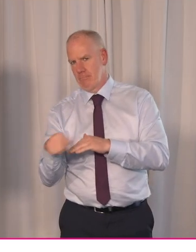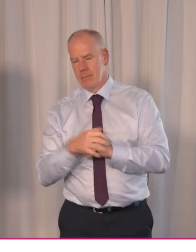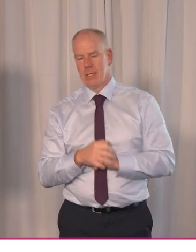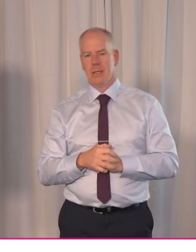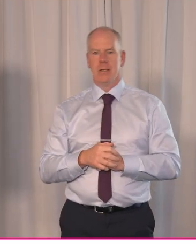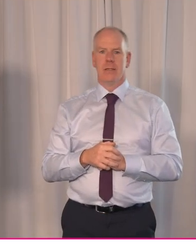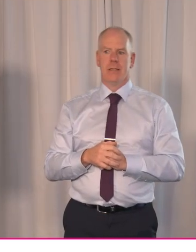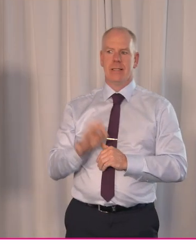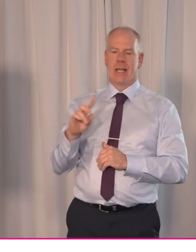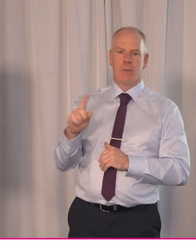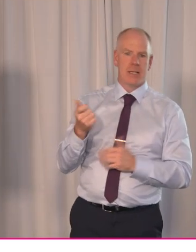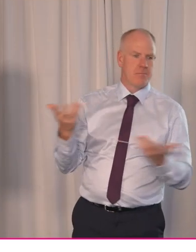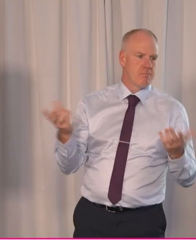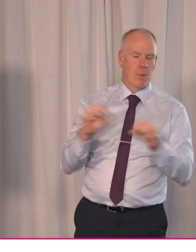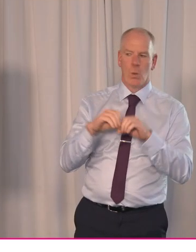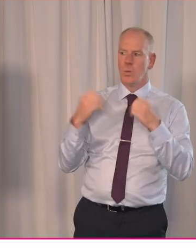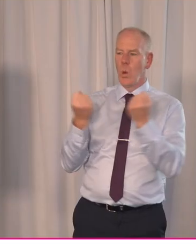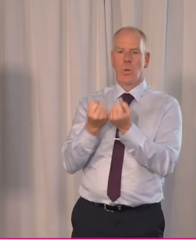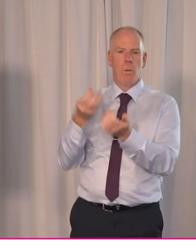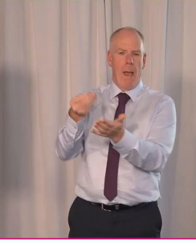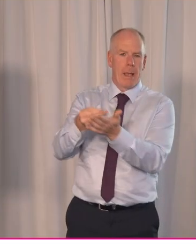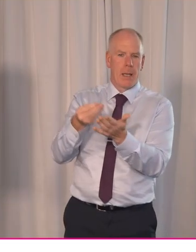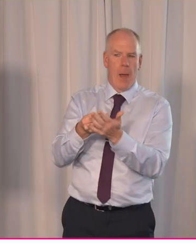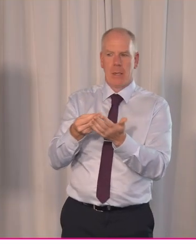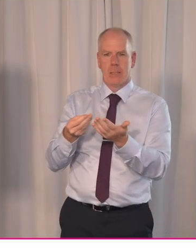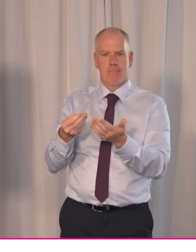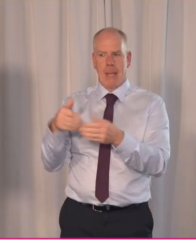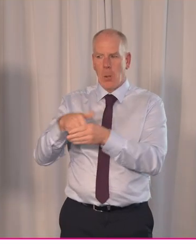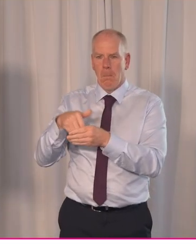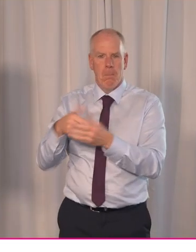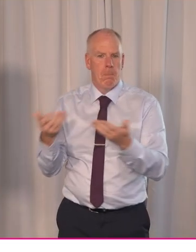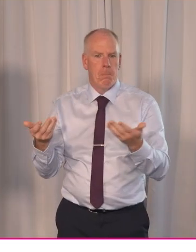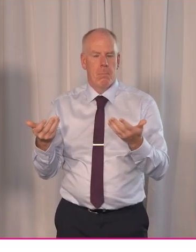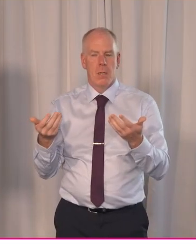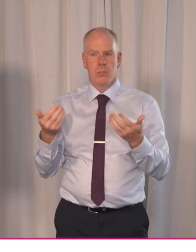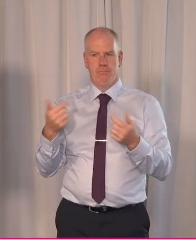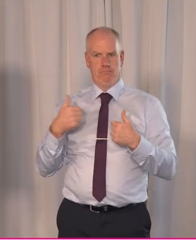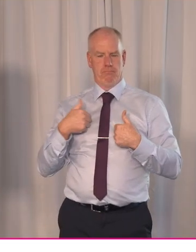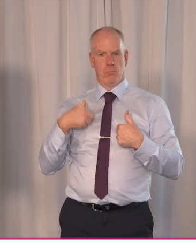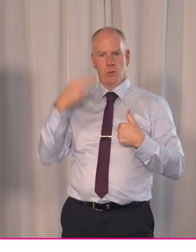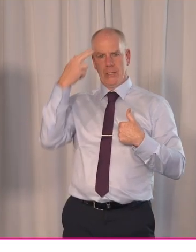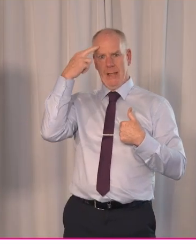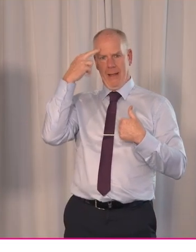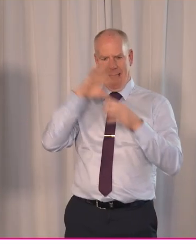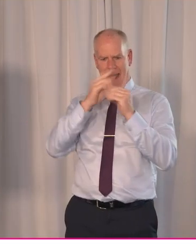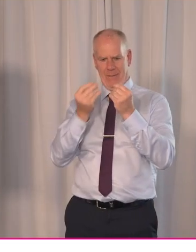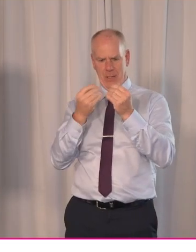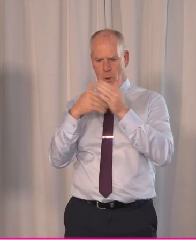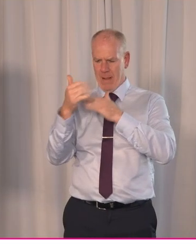sexuality or socioeconomic status and so forth. Understanding these